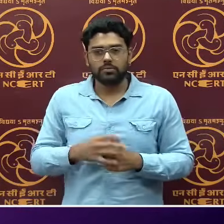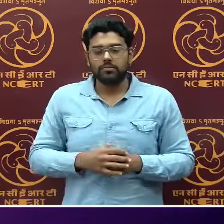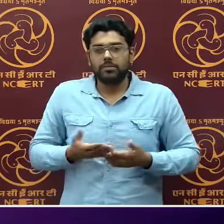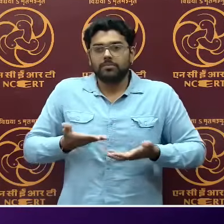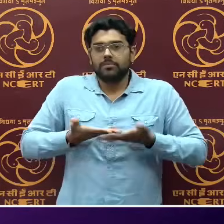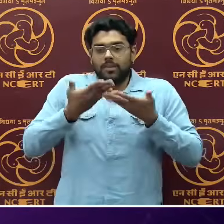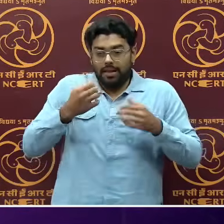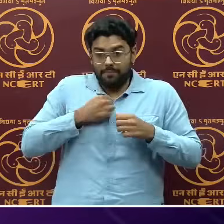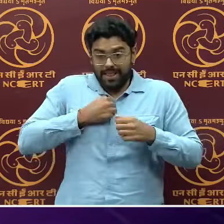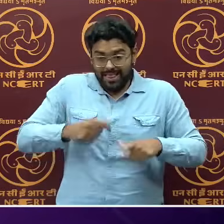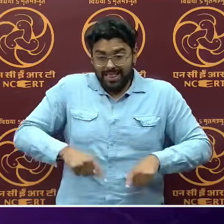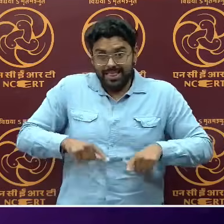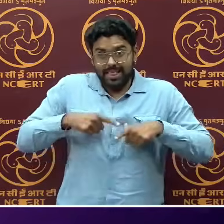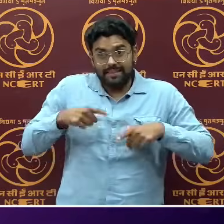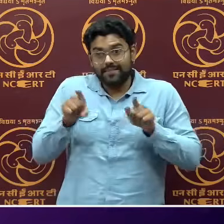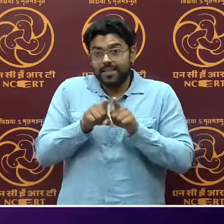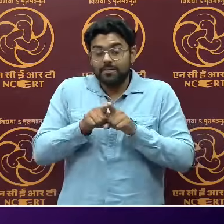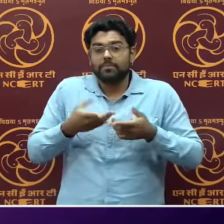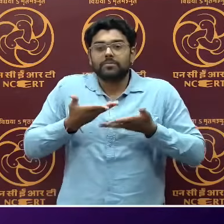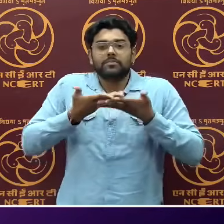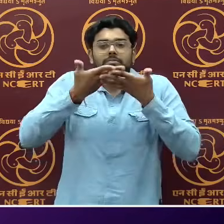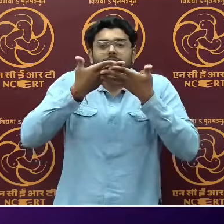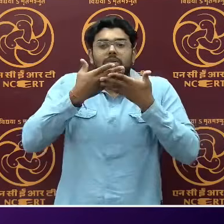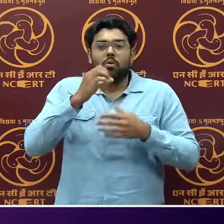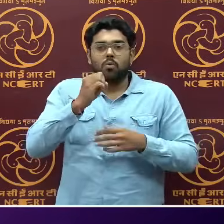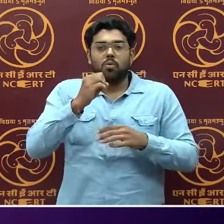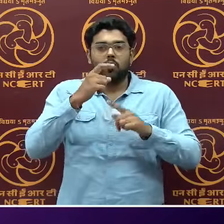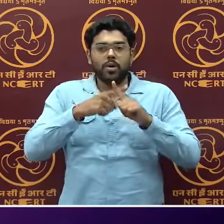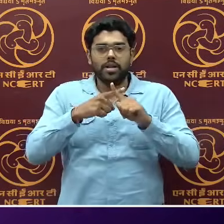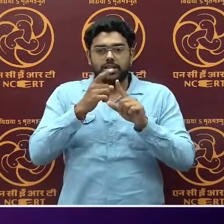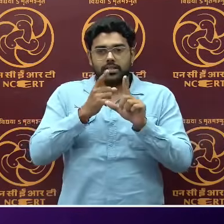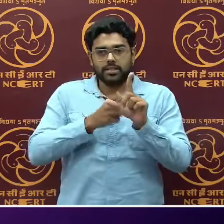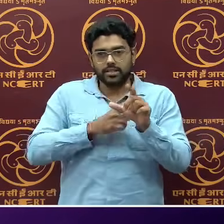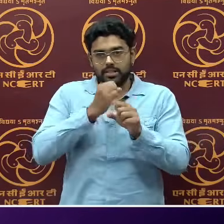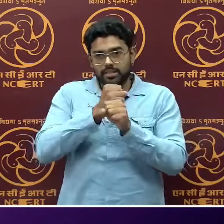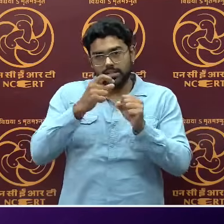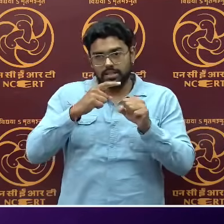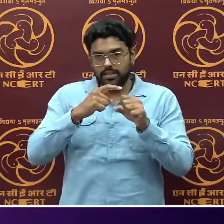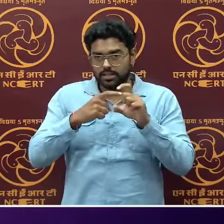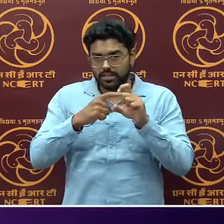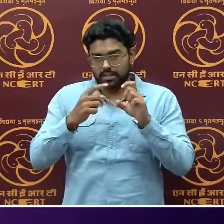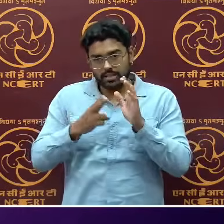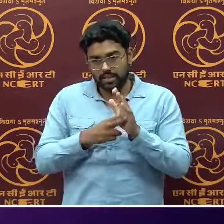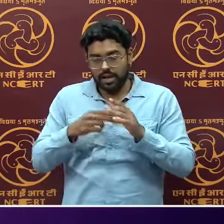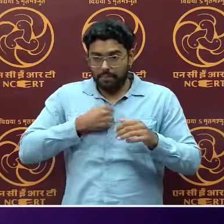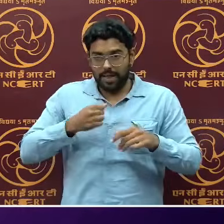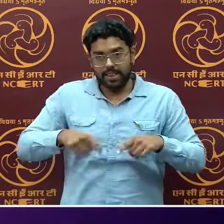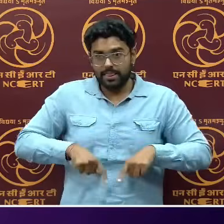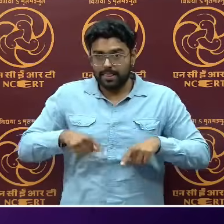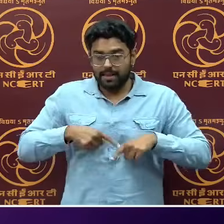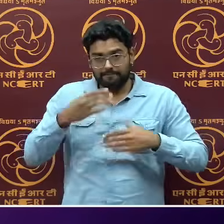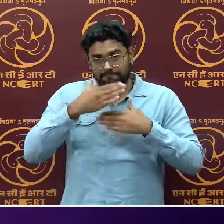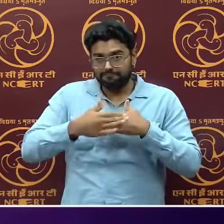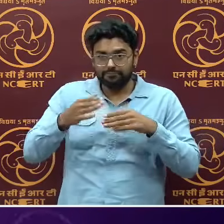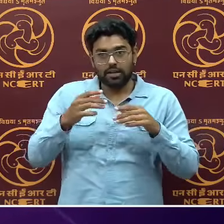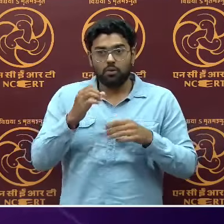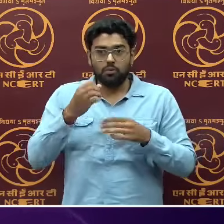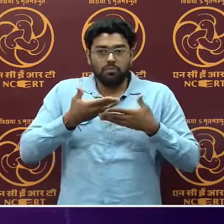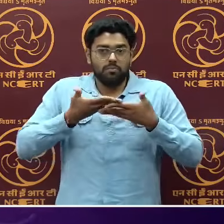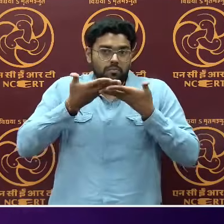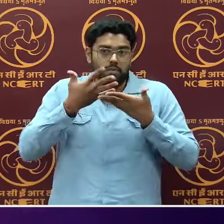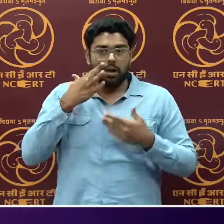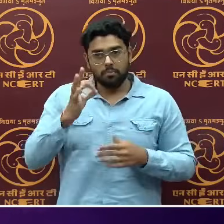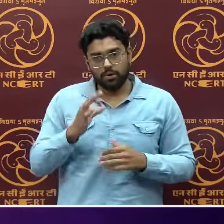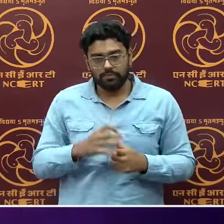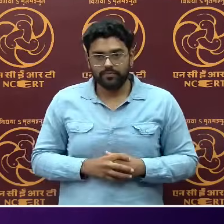life is sustained on oxygen only. We are breathing in oxygen. Right, ma'am. Yes, for our survival, oxygen is important. If